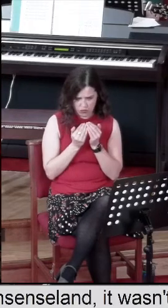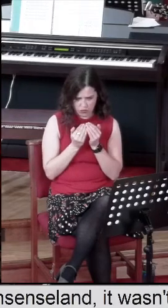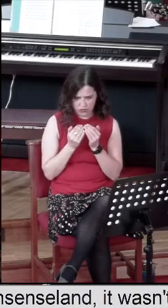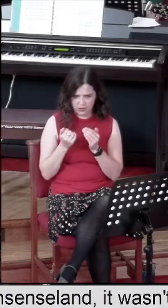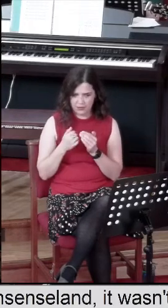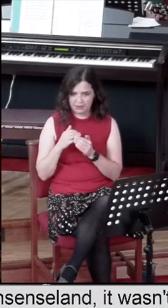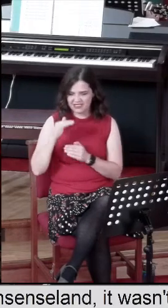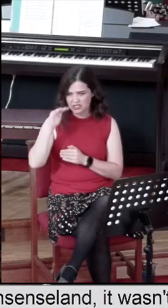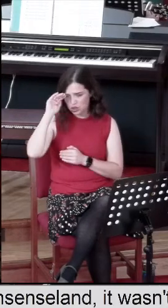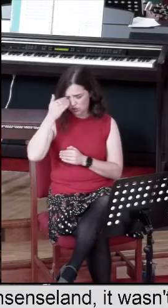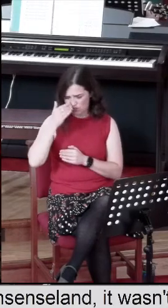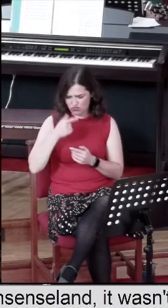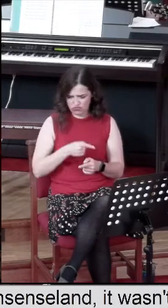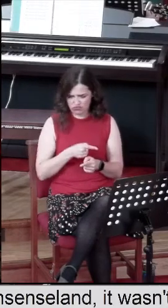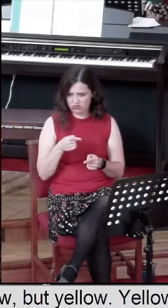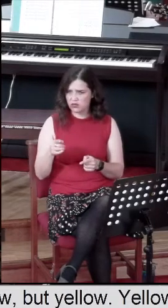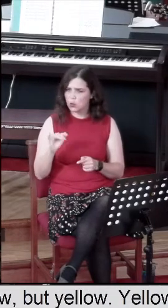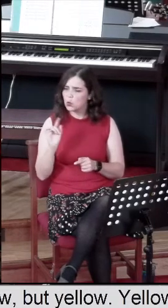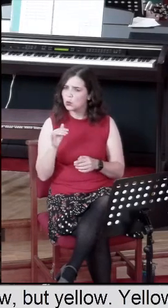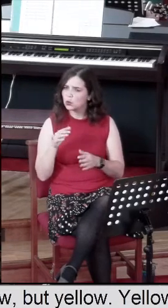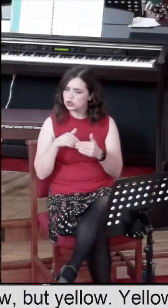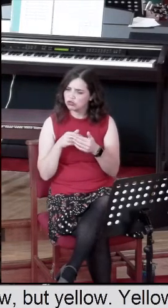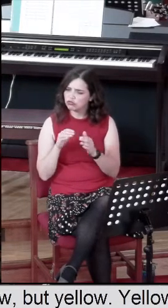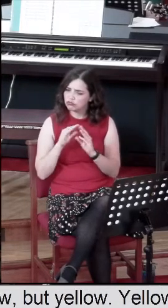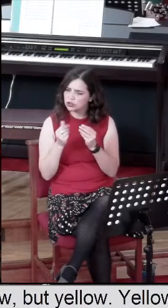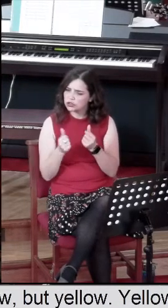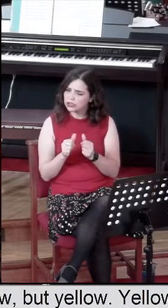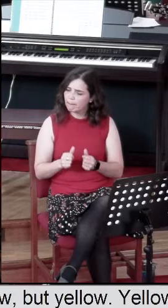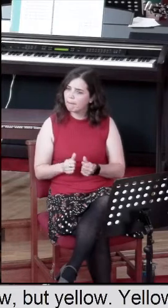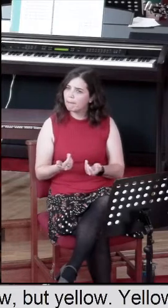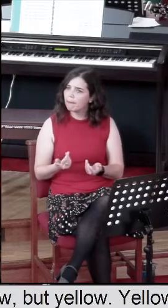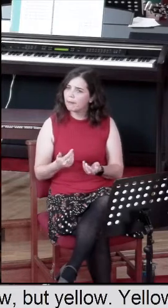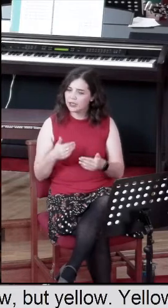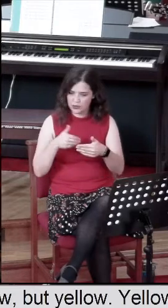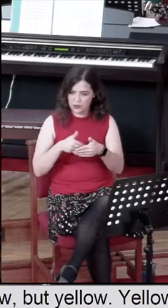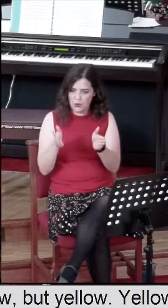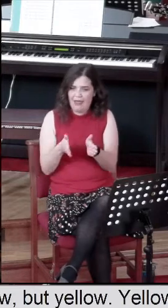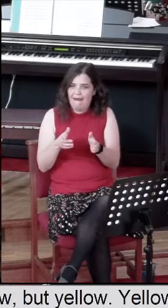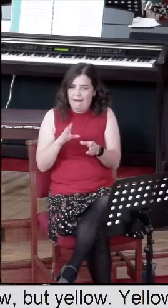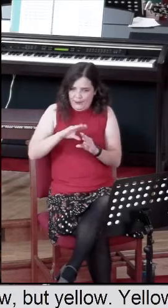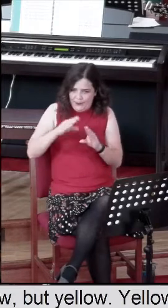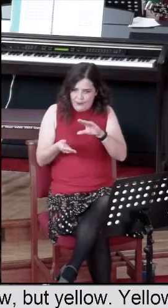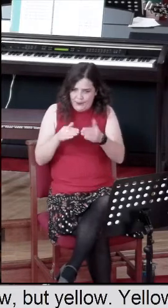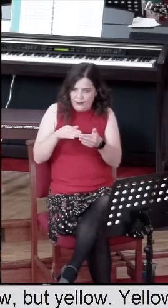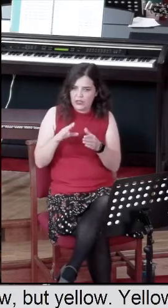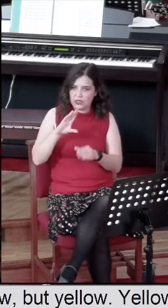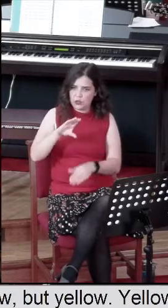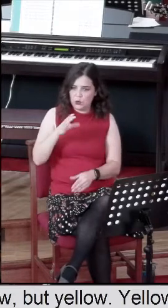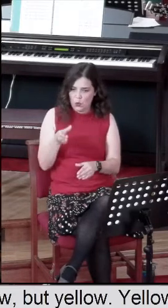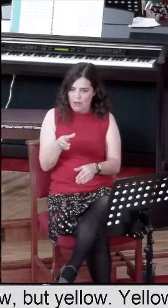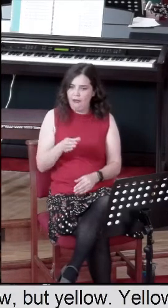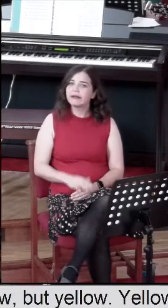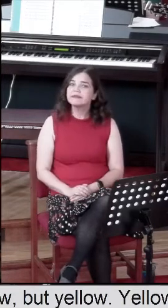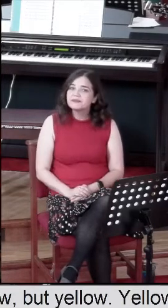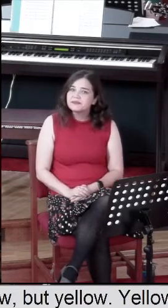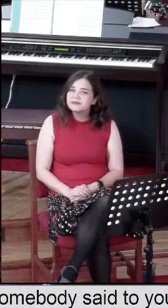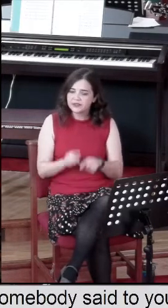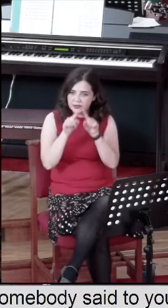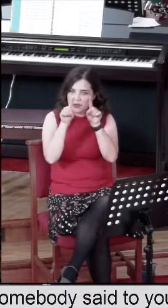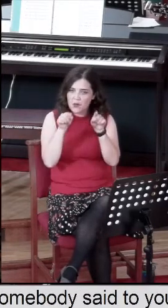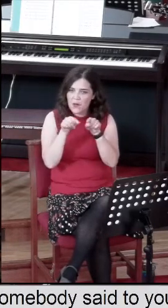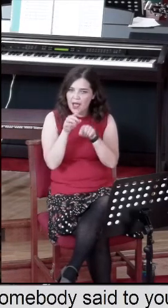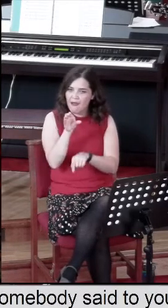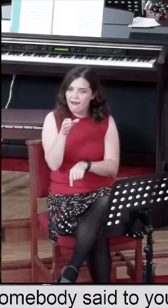Mr. Nonsense, being Mr. Nonsense, do you know what shape his snowballs were? Square, they were. Square snowballs. Just a lot